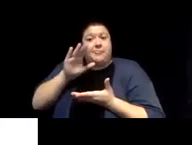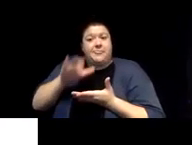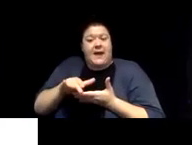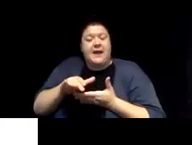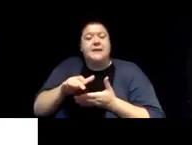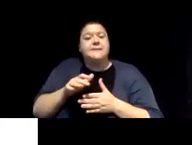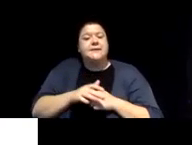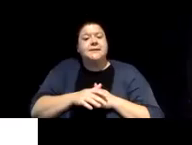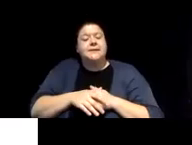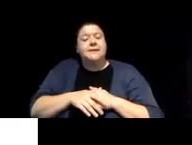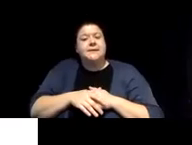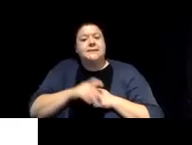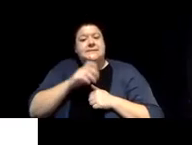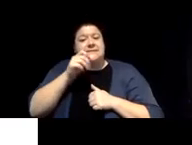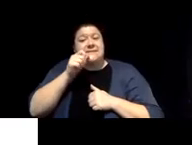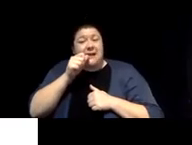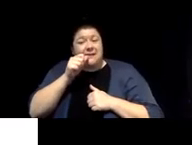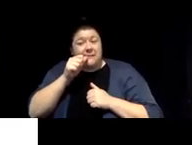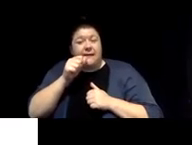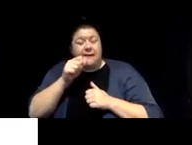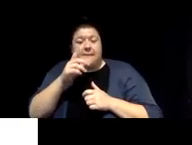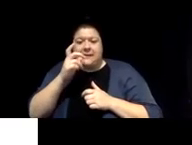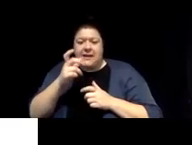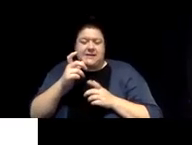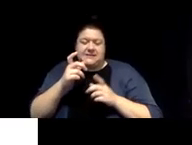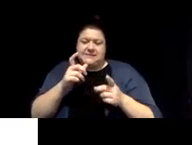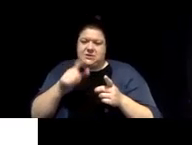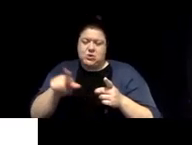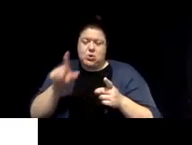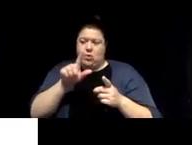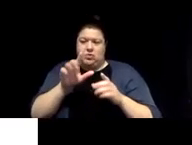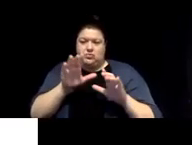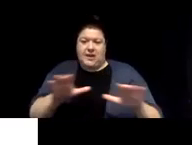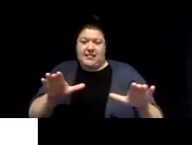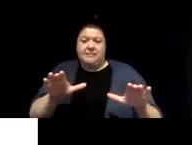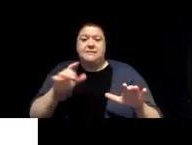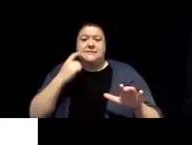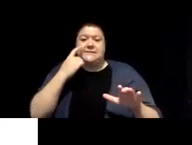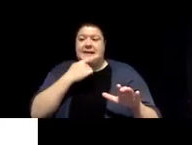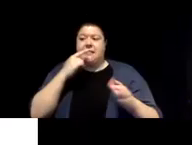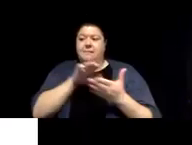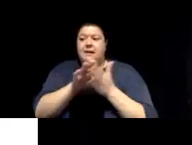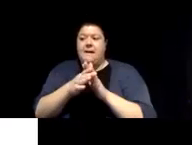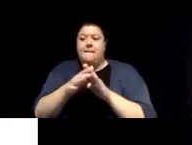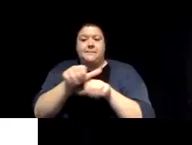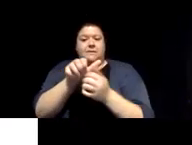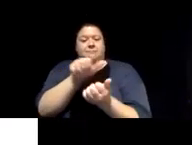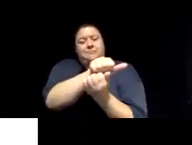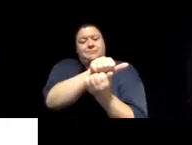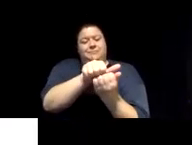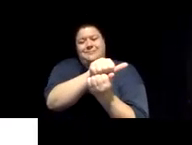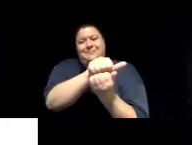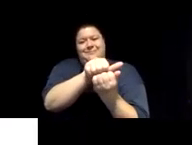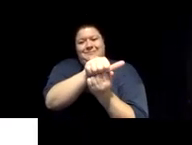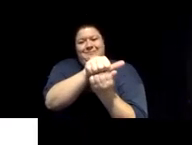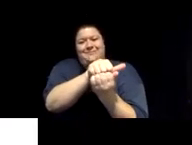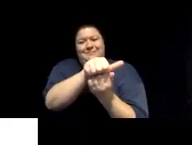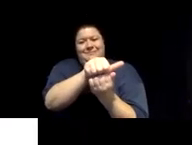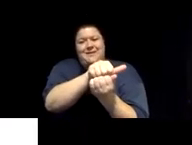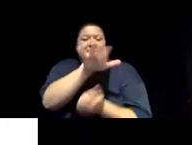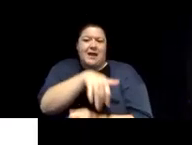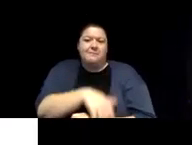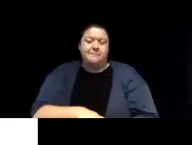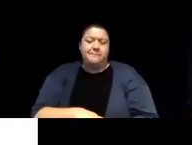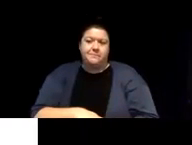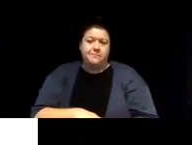will cause the child's teeth to get crooked. The way to correct that, of course, would be